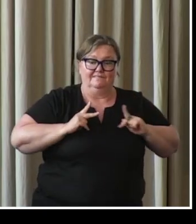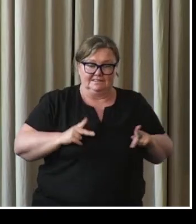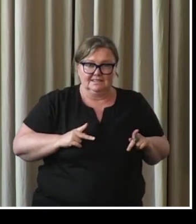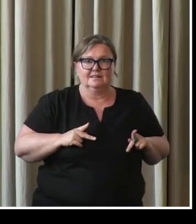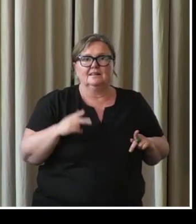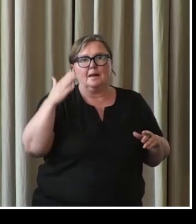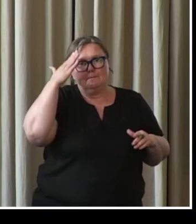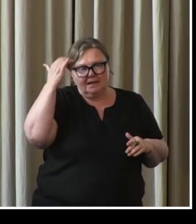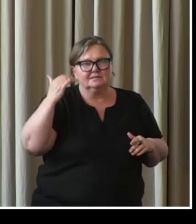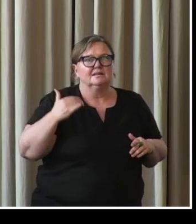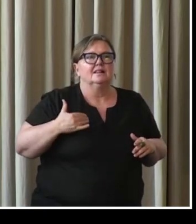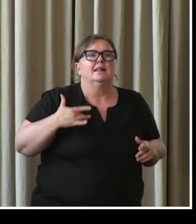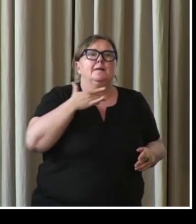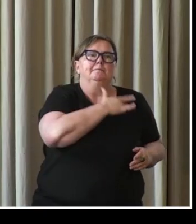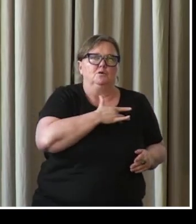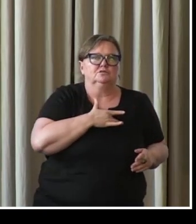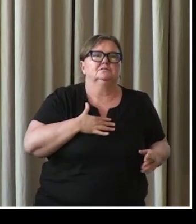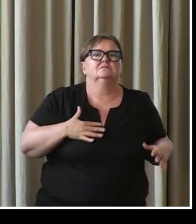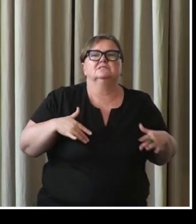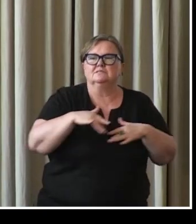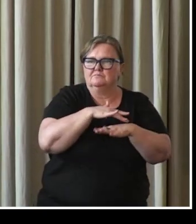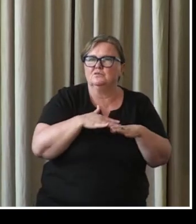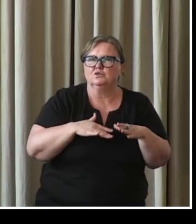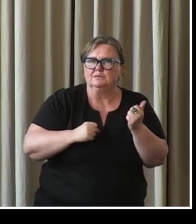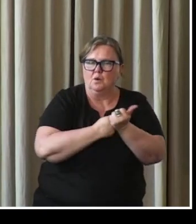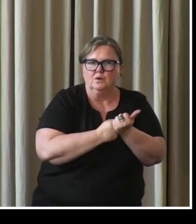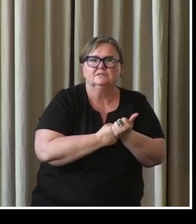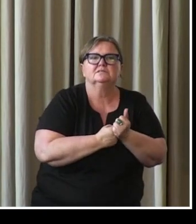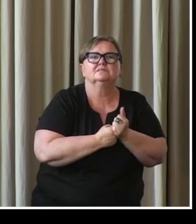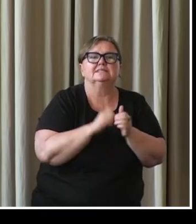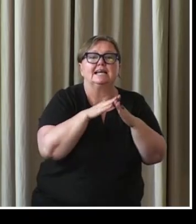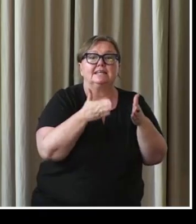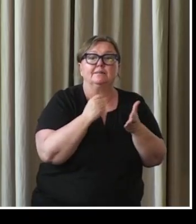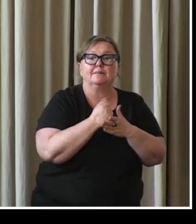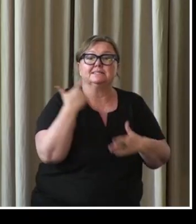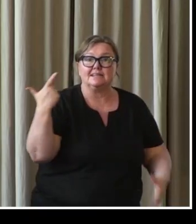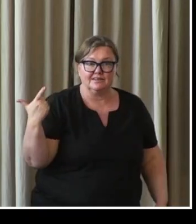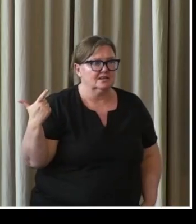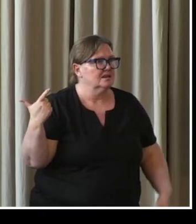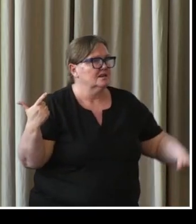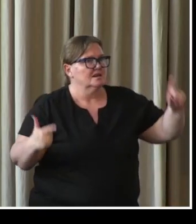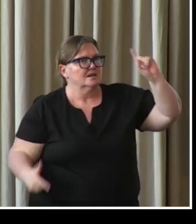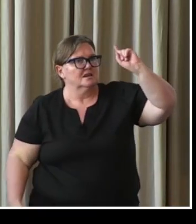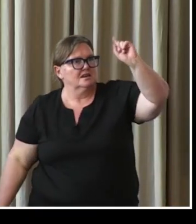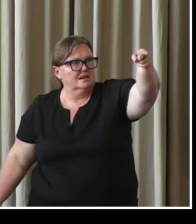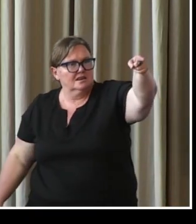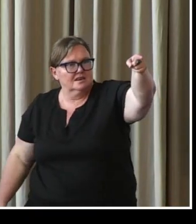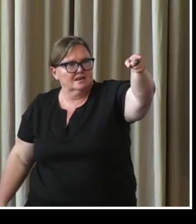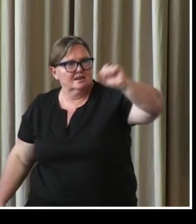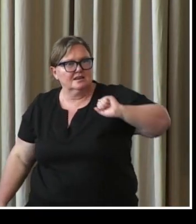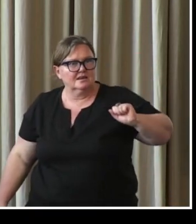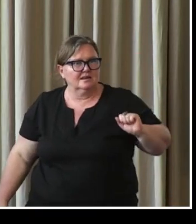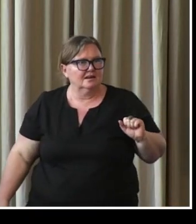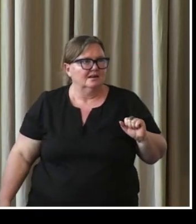mental, emotional and practical support for carers. And they're going to be at table 7 with Leah, who's just walking through the room at the